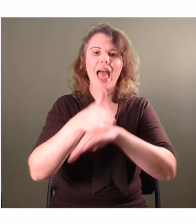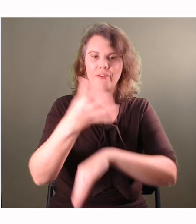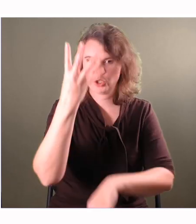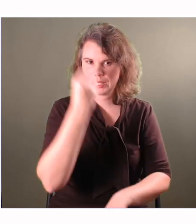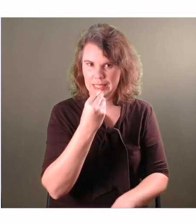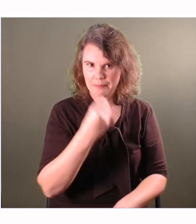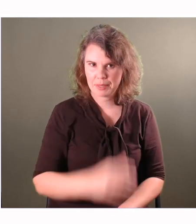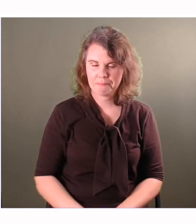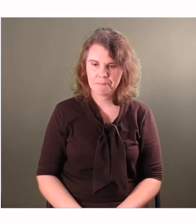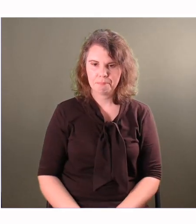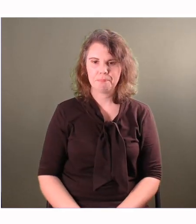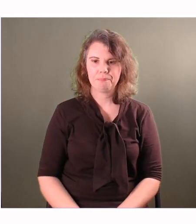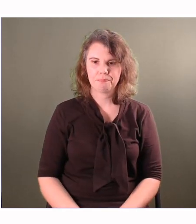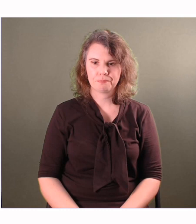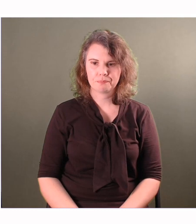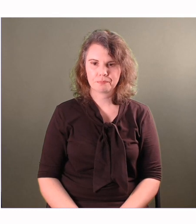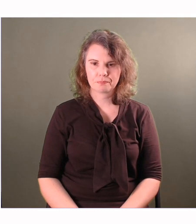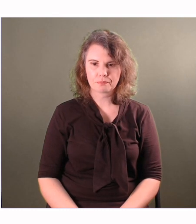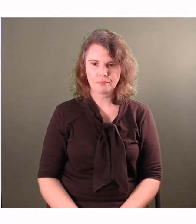sleep.